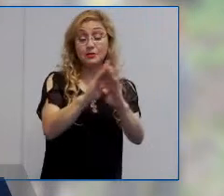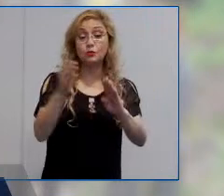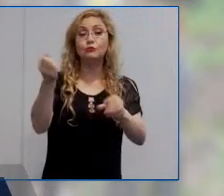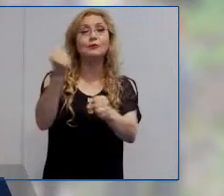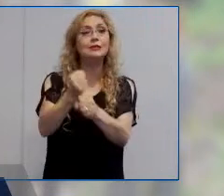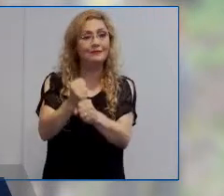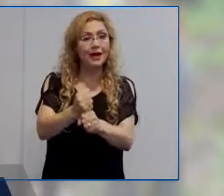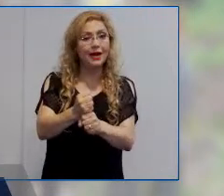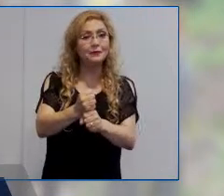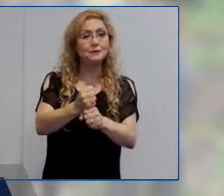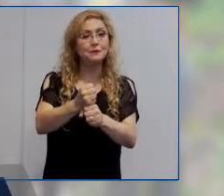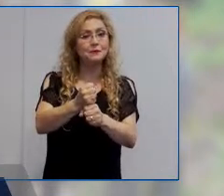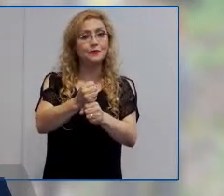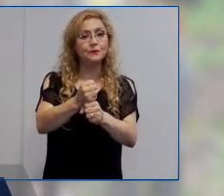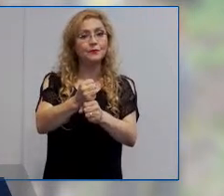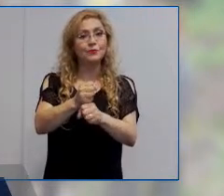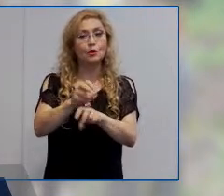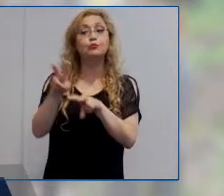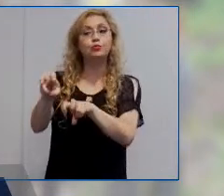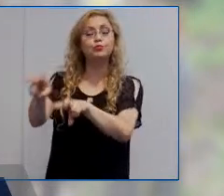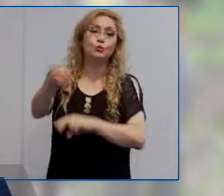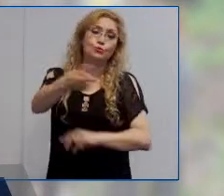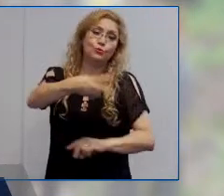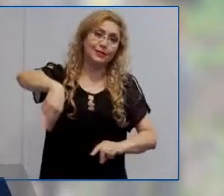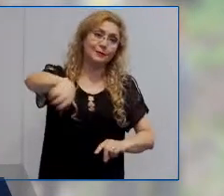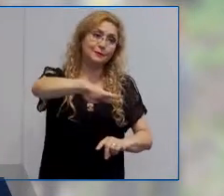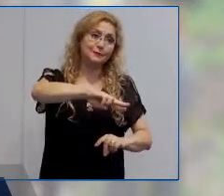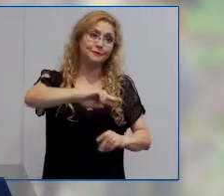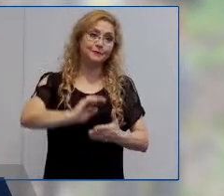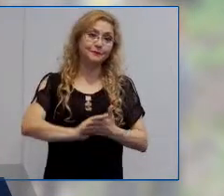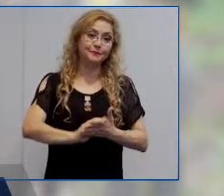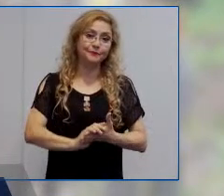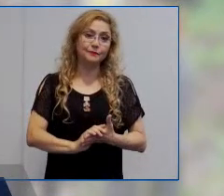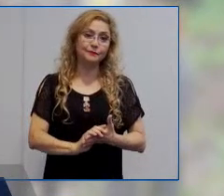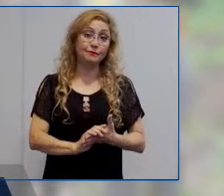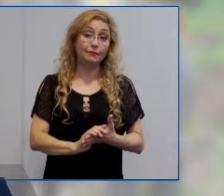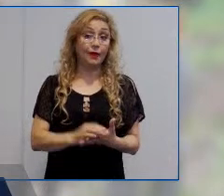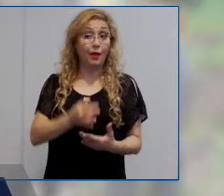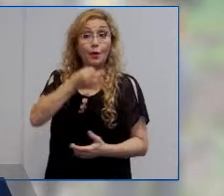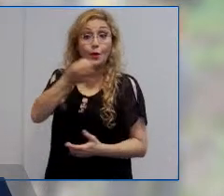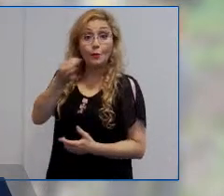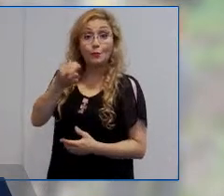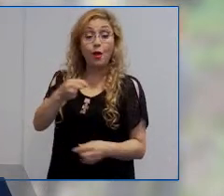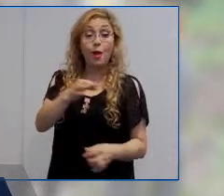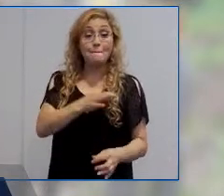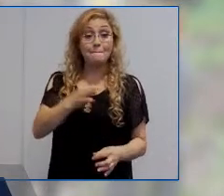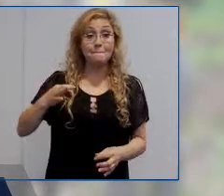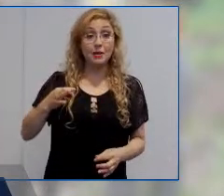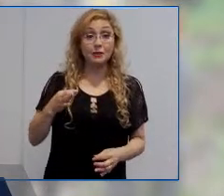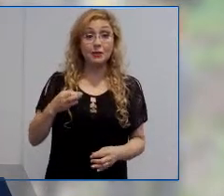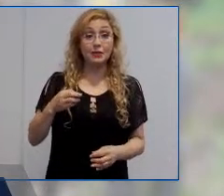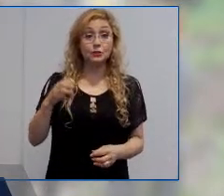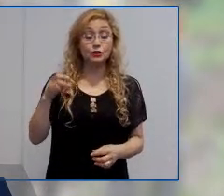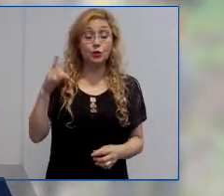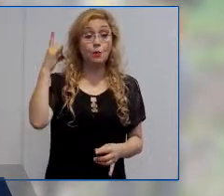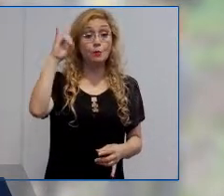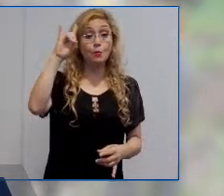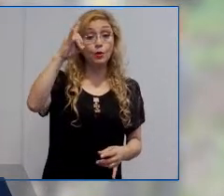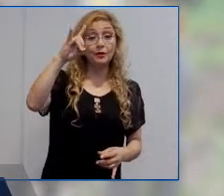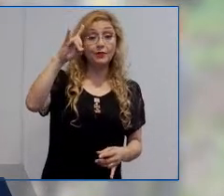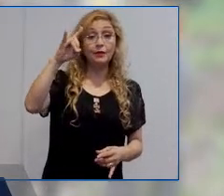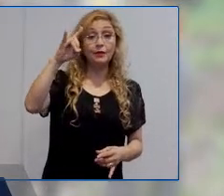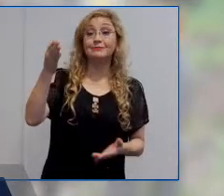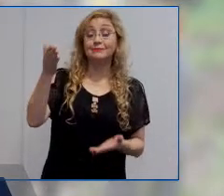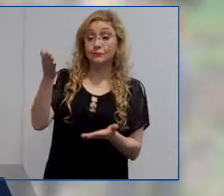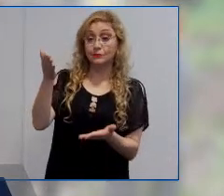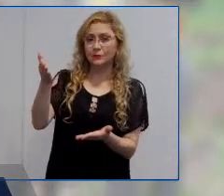for decency in the farm workers in neighboring countries. I was talking